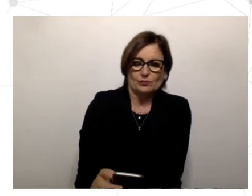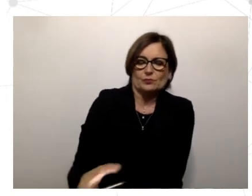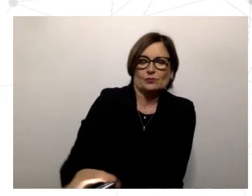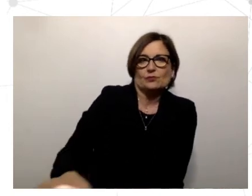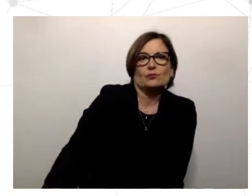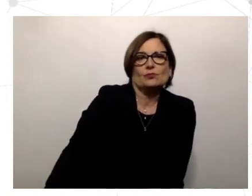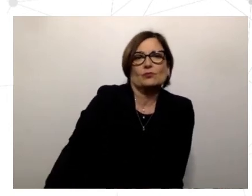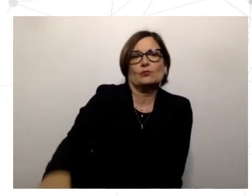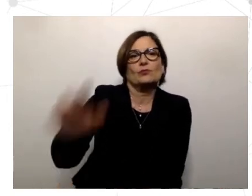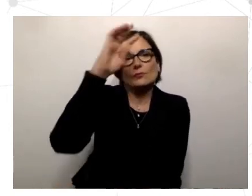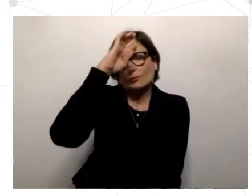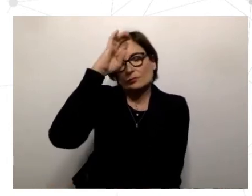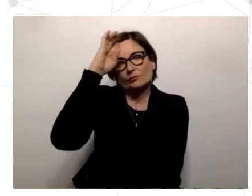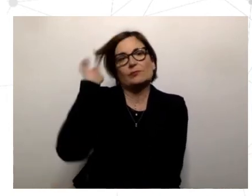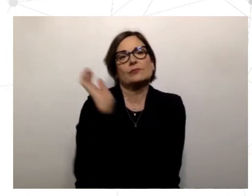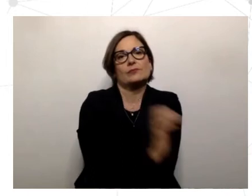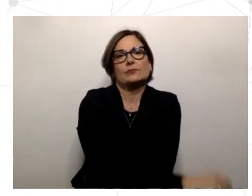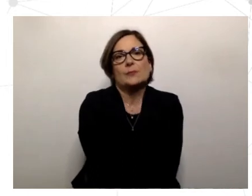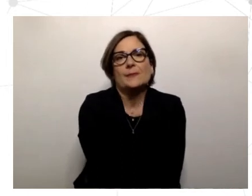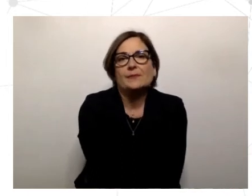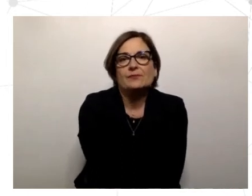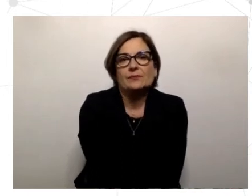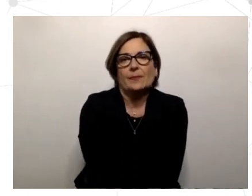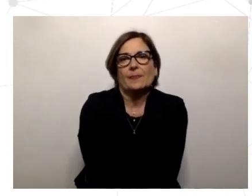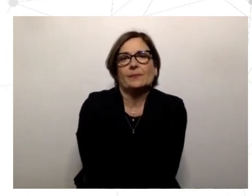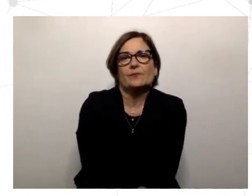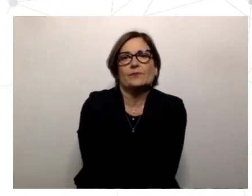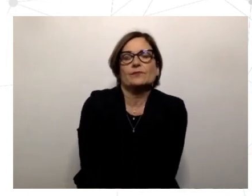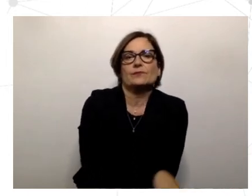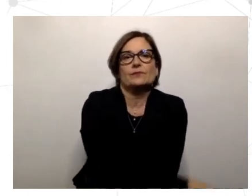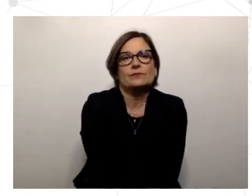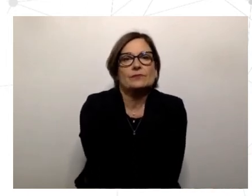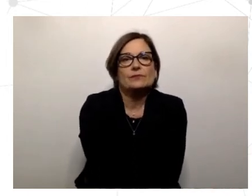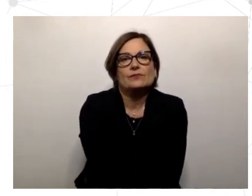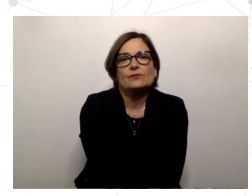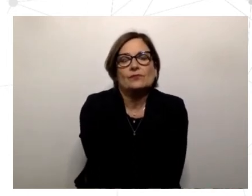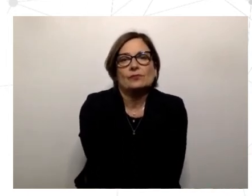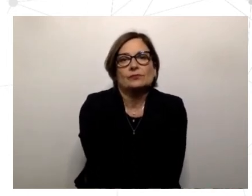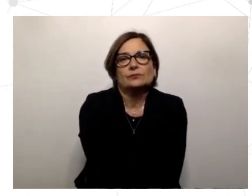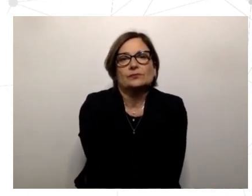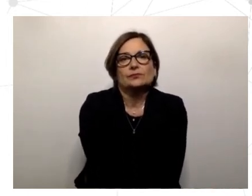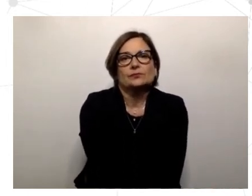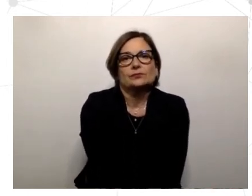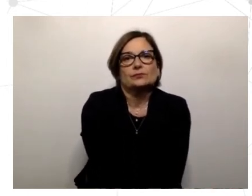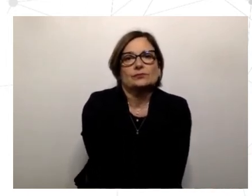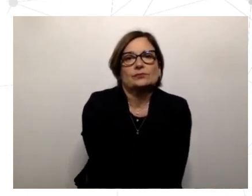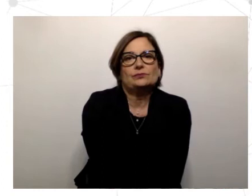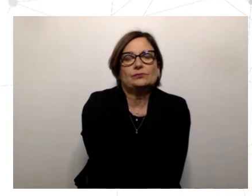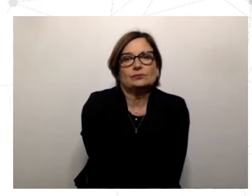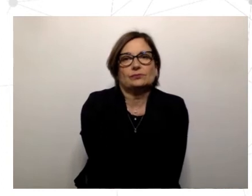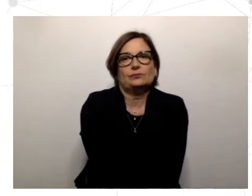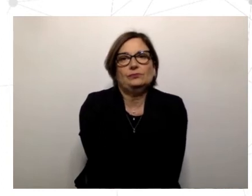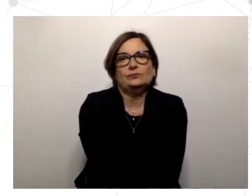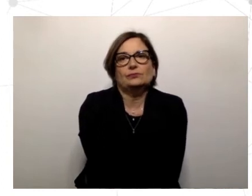you would want headphones that you are happy to wear outside. And there are